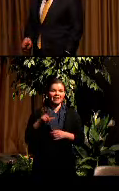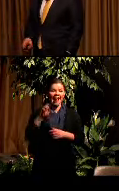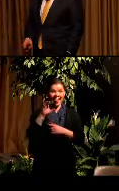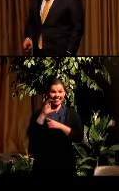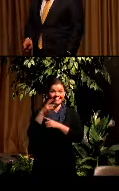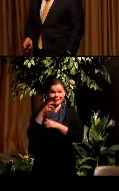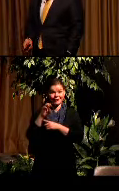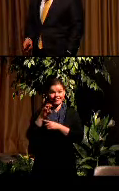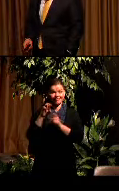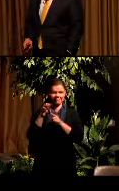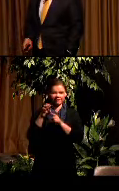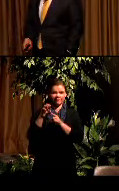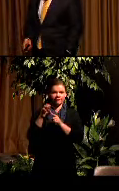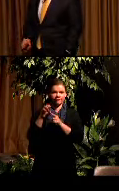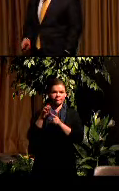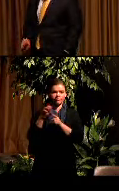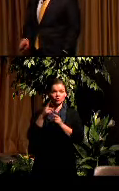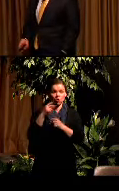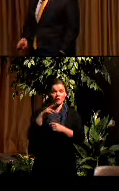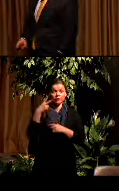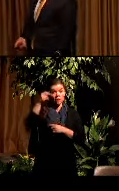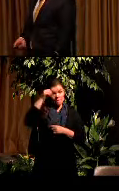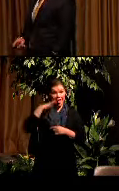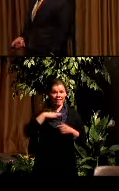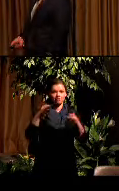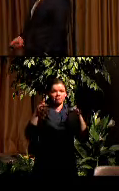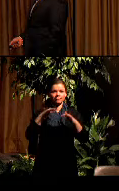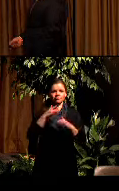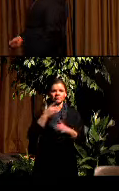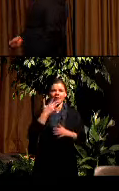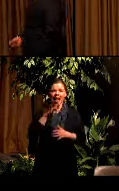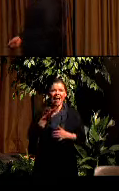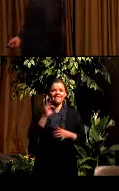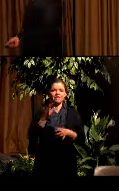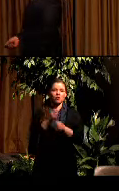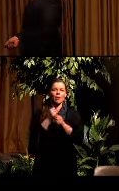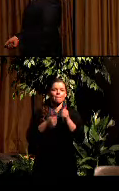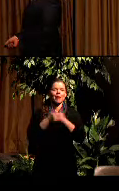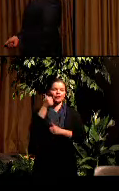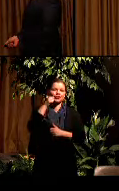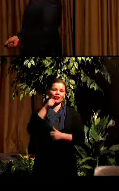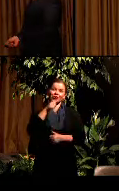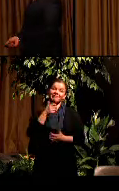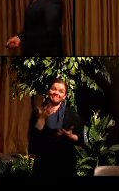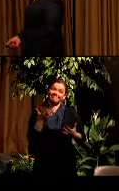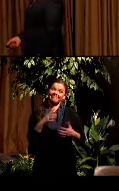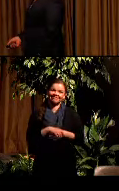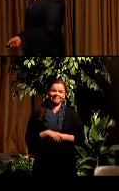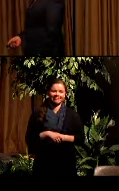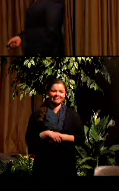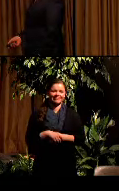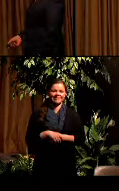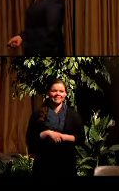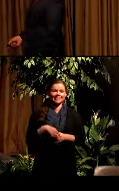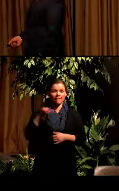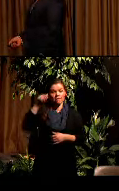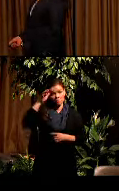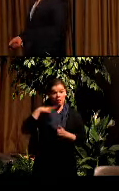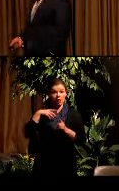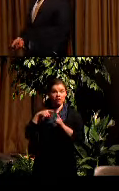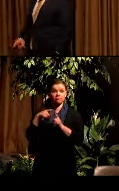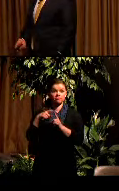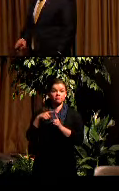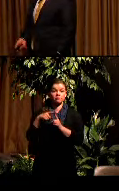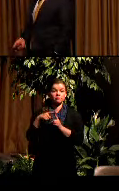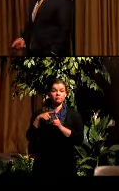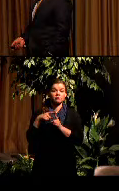most of the pairings, most of the matings, the lucky guys. So that male will probably mate with one of those females